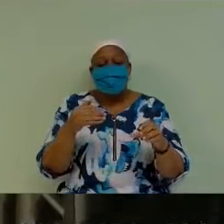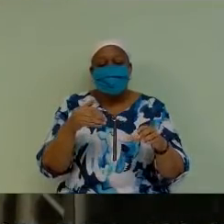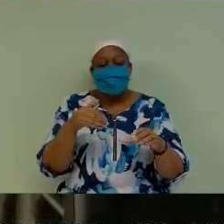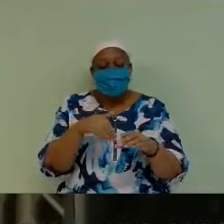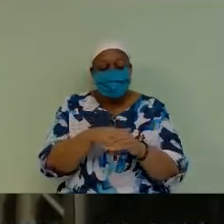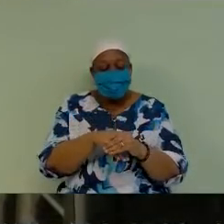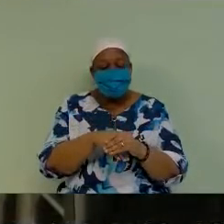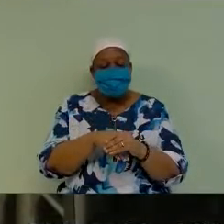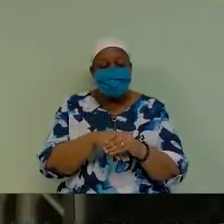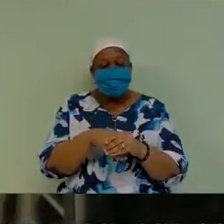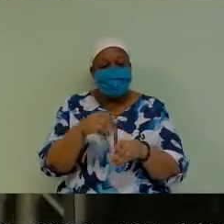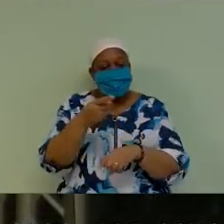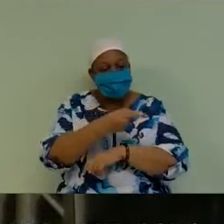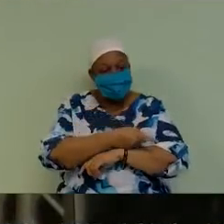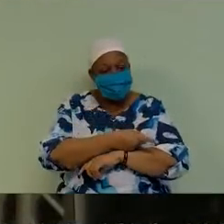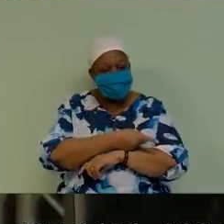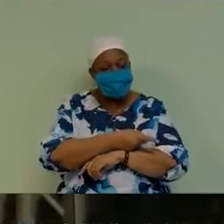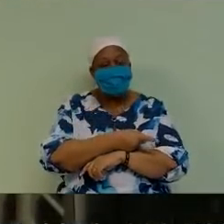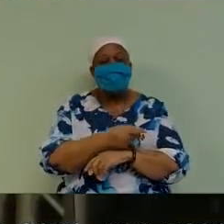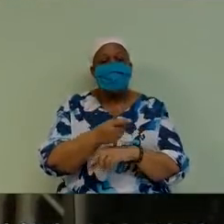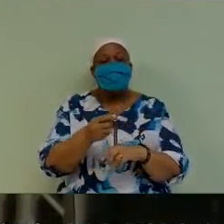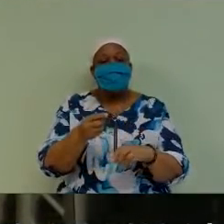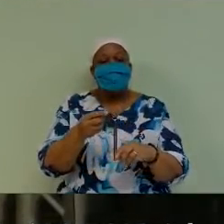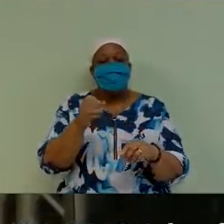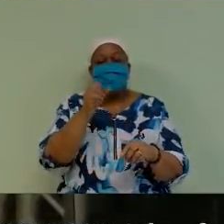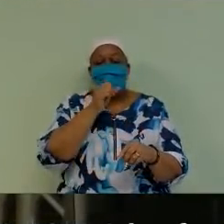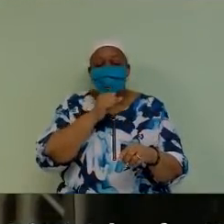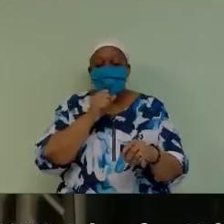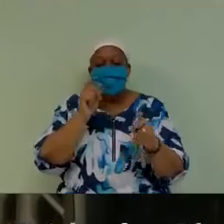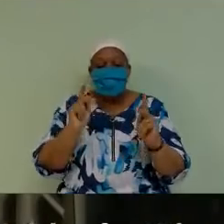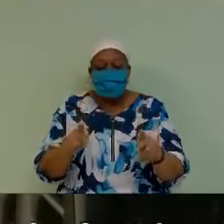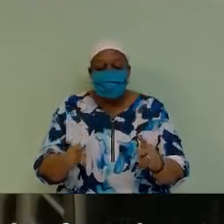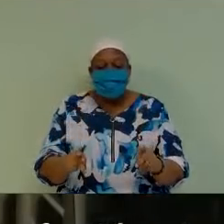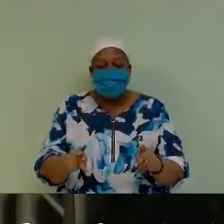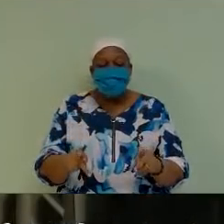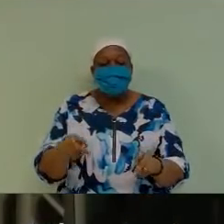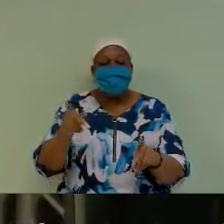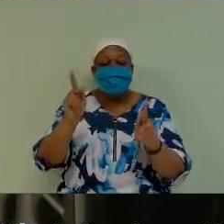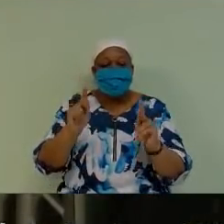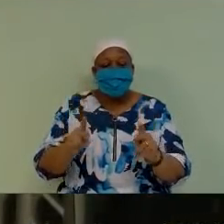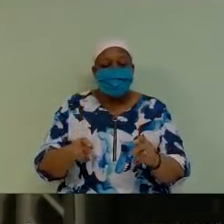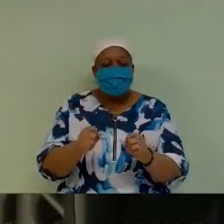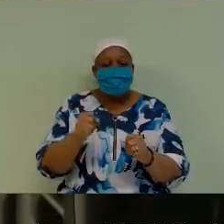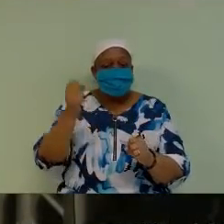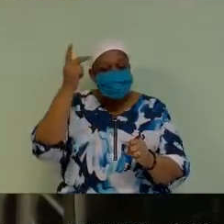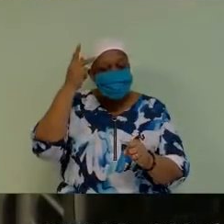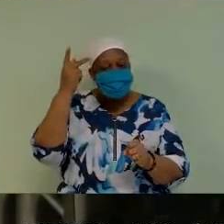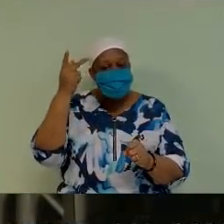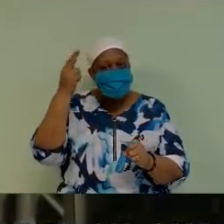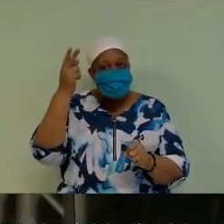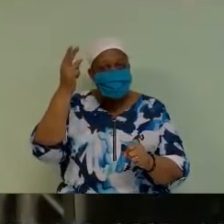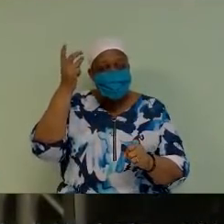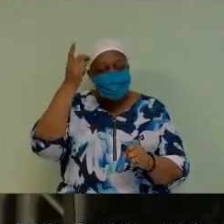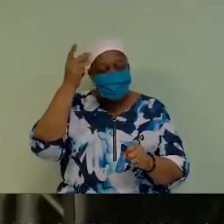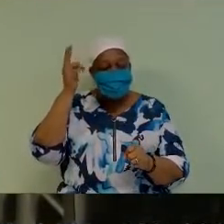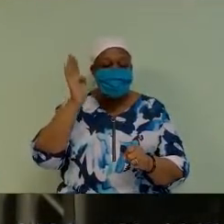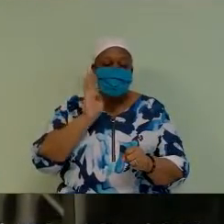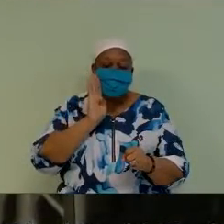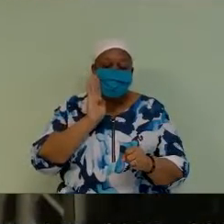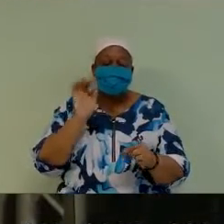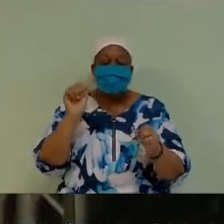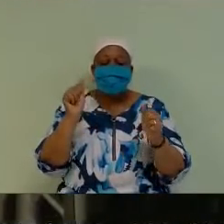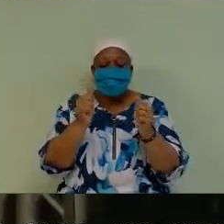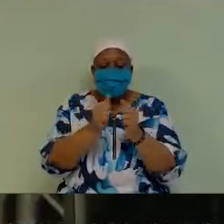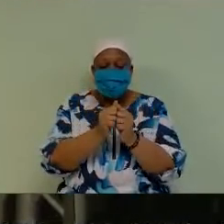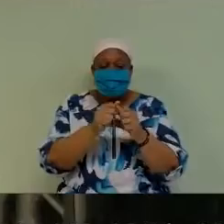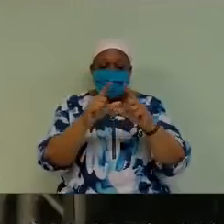day of limited operation, seniors, disabled persons, and essential workers with